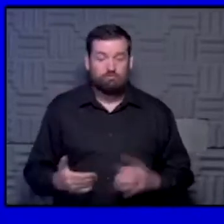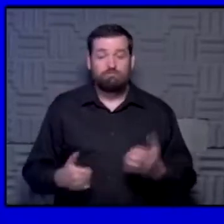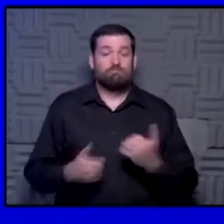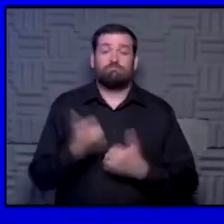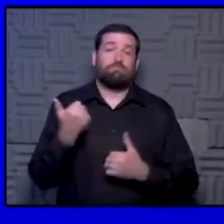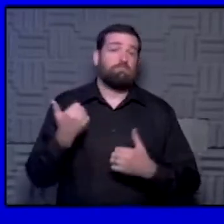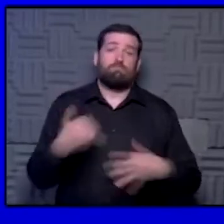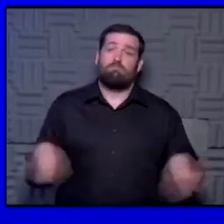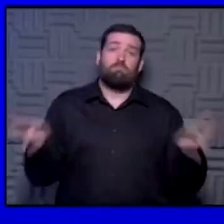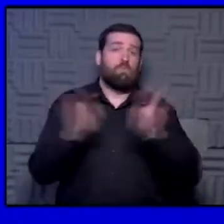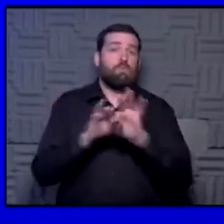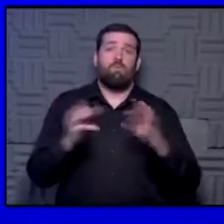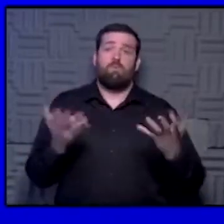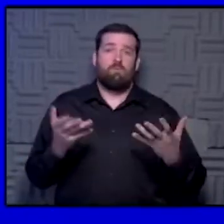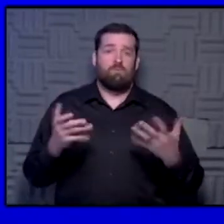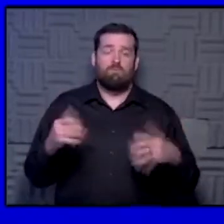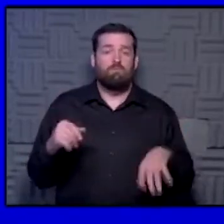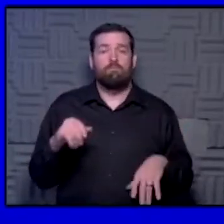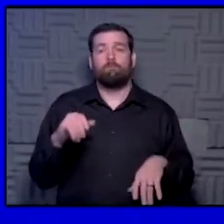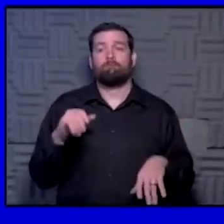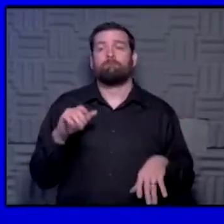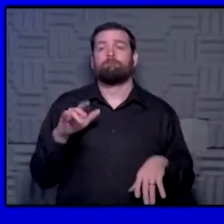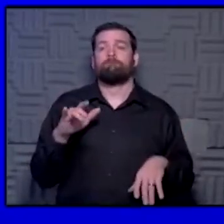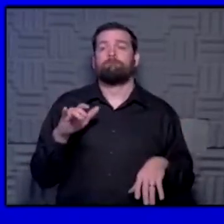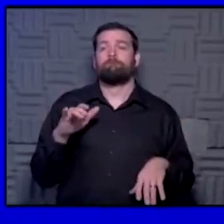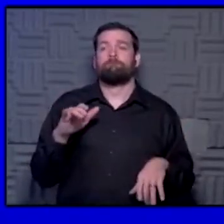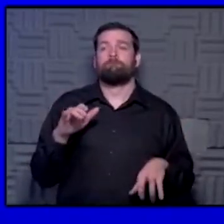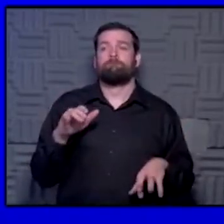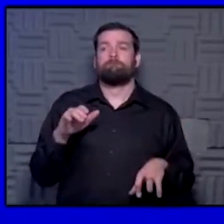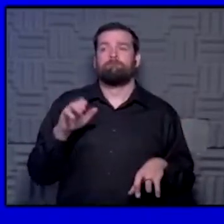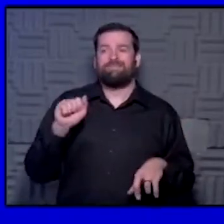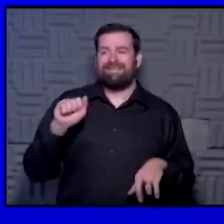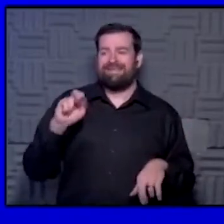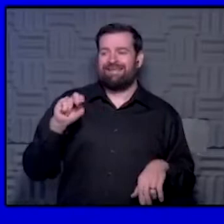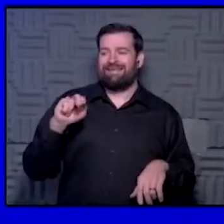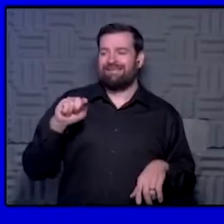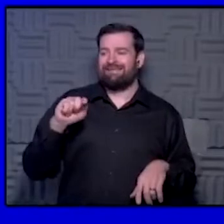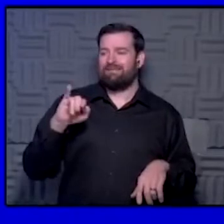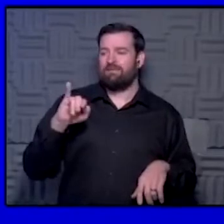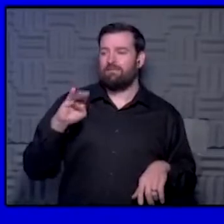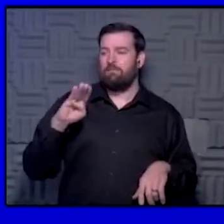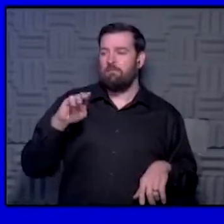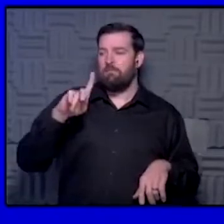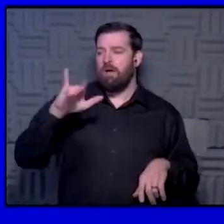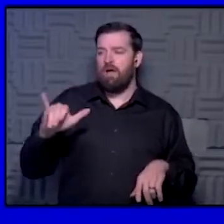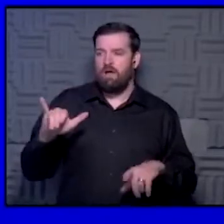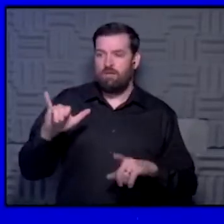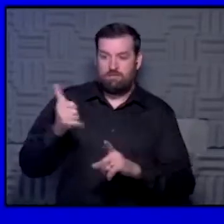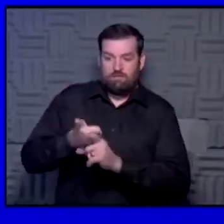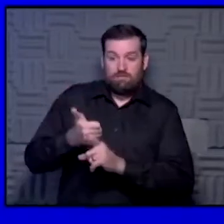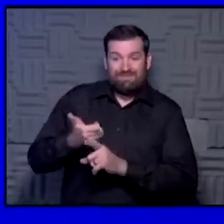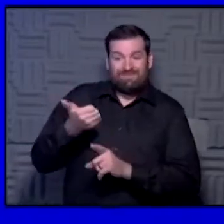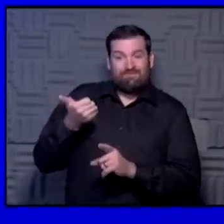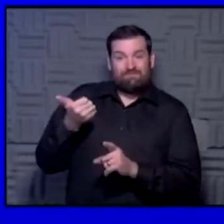important to that fact is, what is the antibody durability in someone who's had it? That is more of the